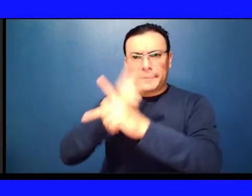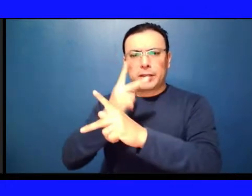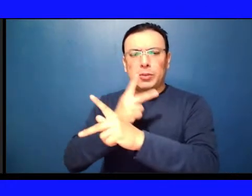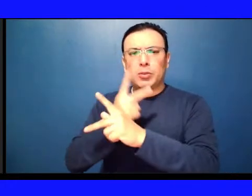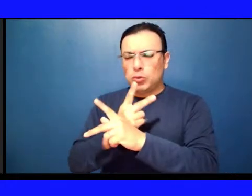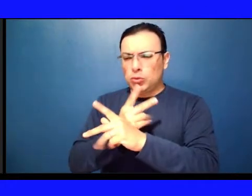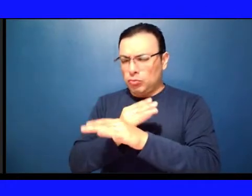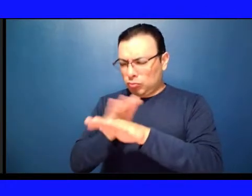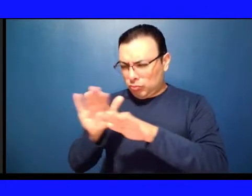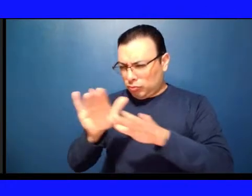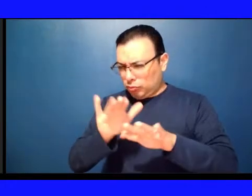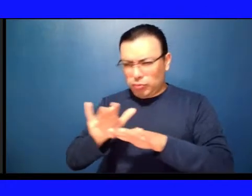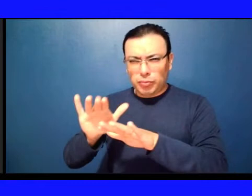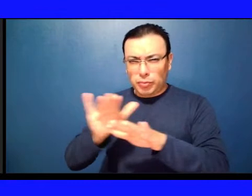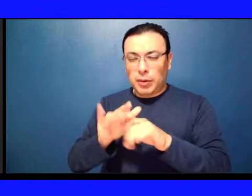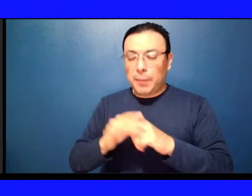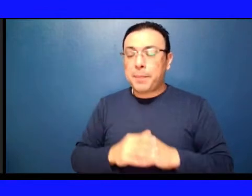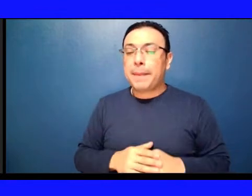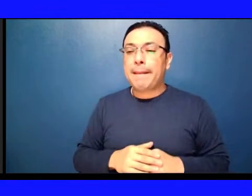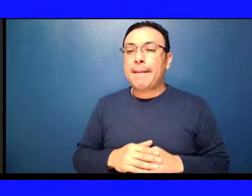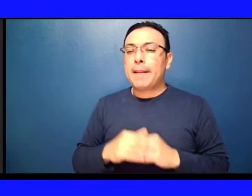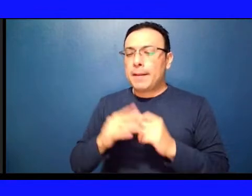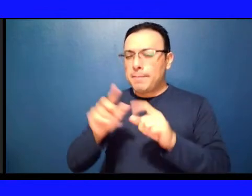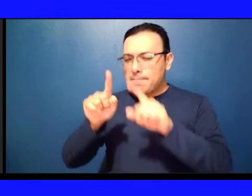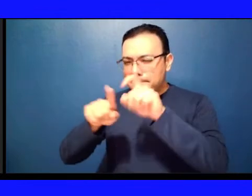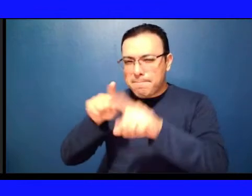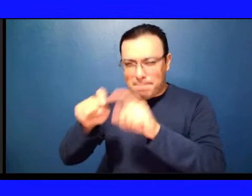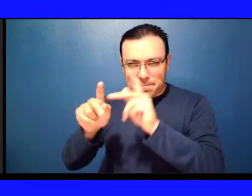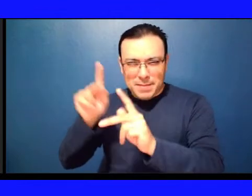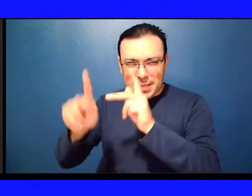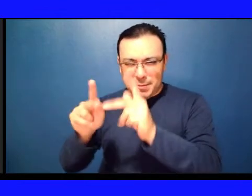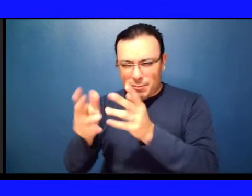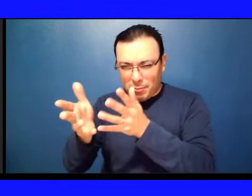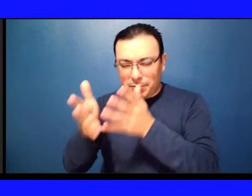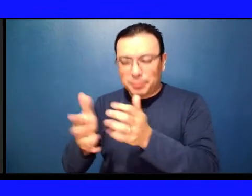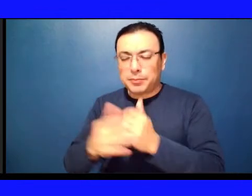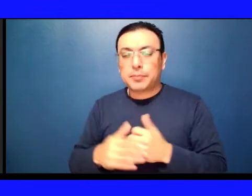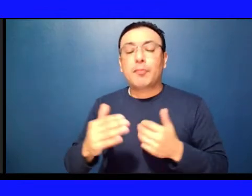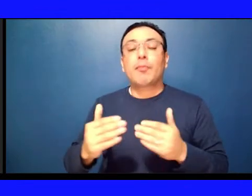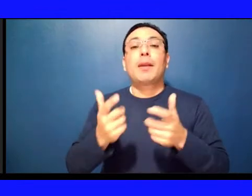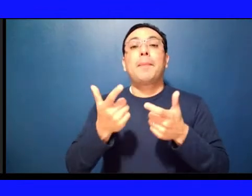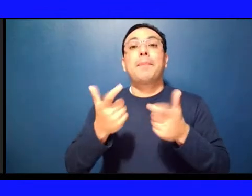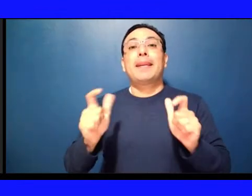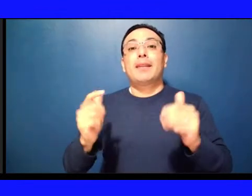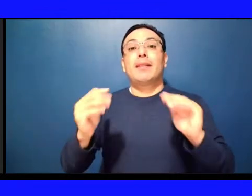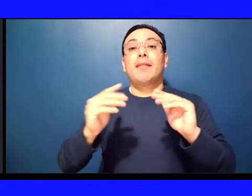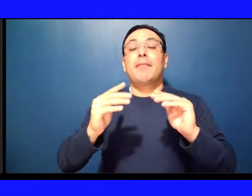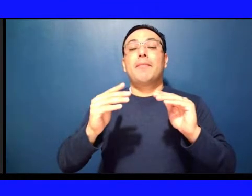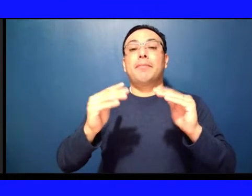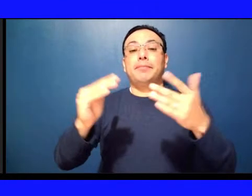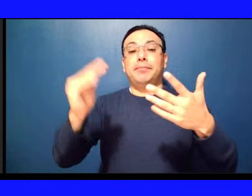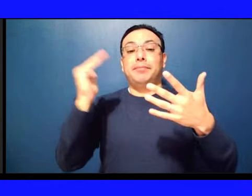have registering for a visit before on my chart. Those are the things John and Margie, I think, are most focused on. But